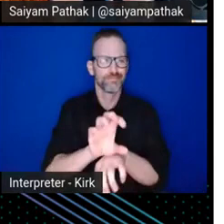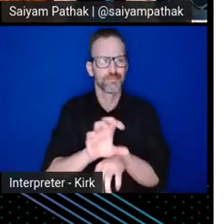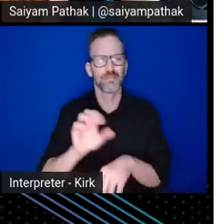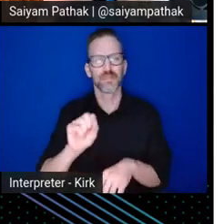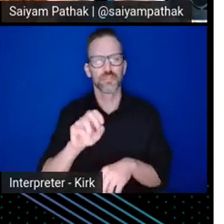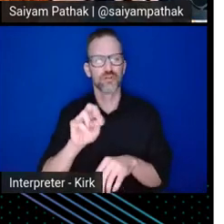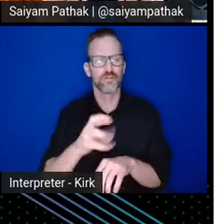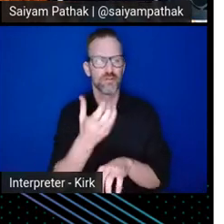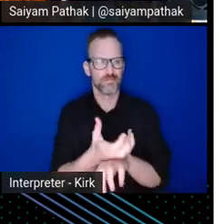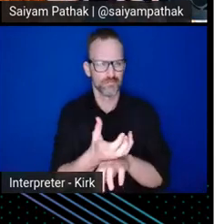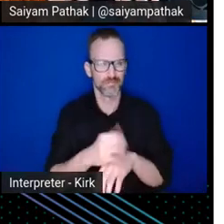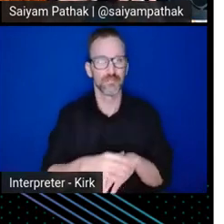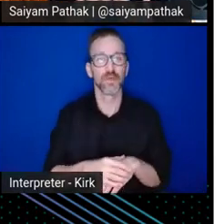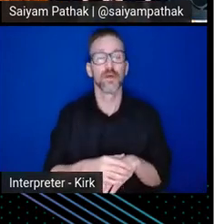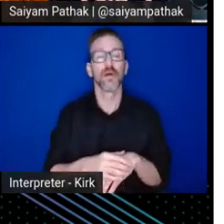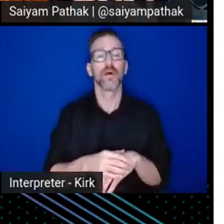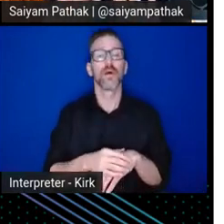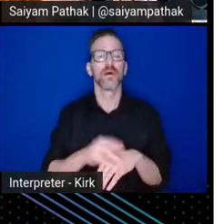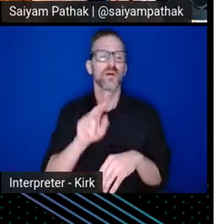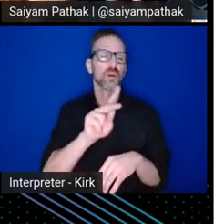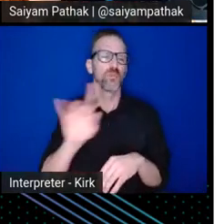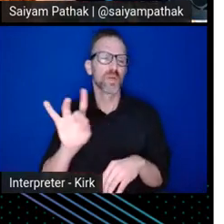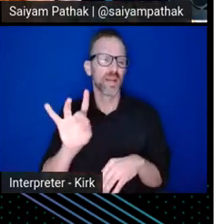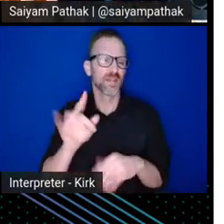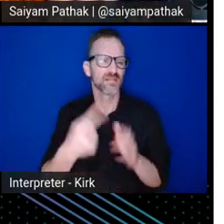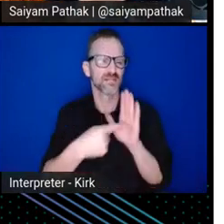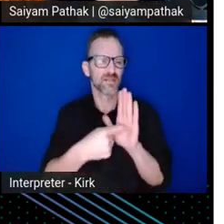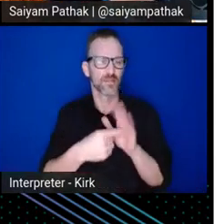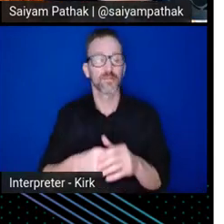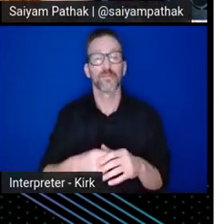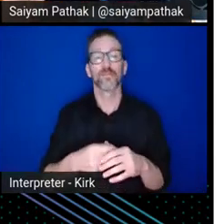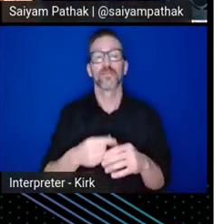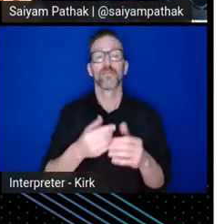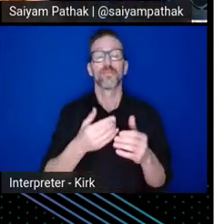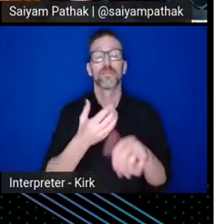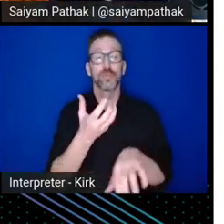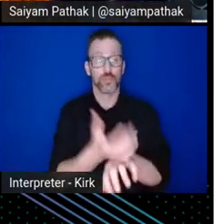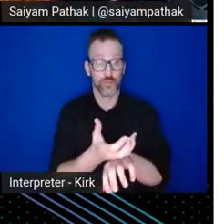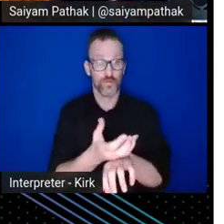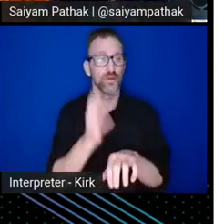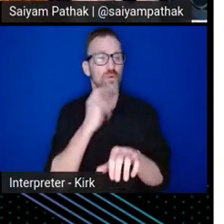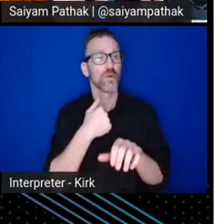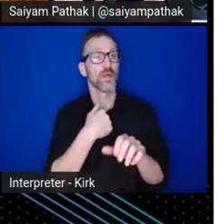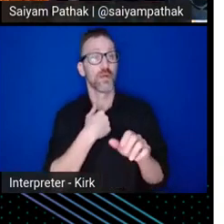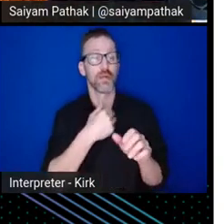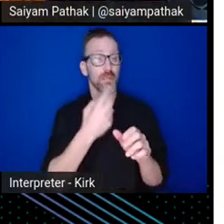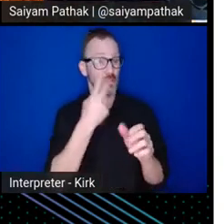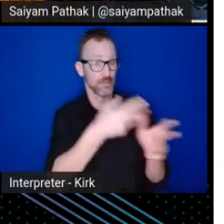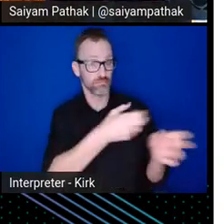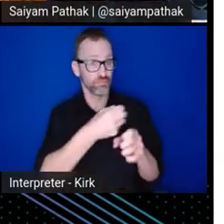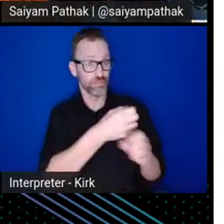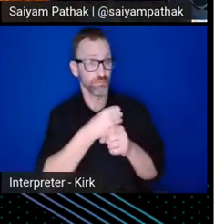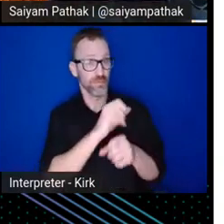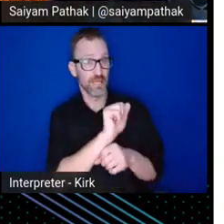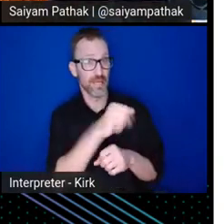over here. So Waypoint server is basically respond to the API requests that are coming, and it stores the data.